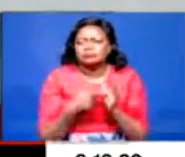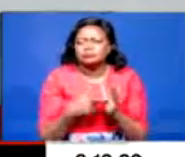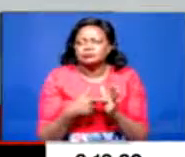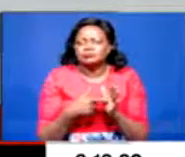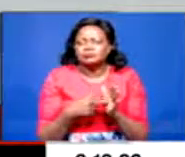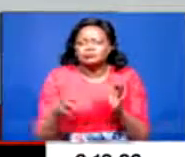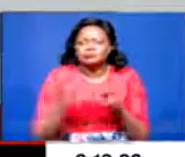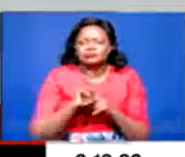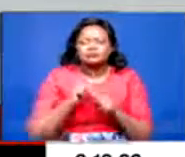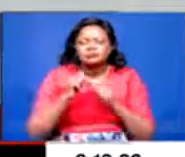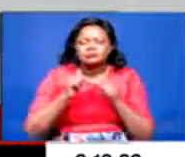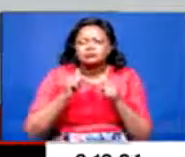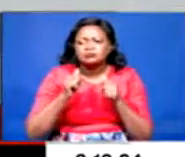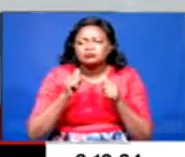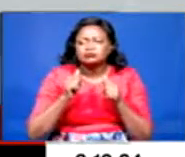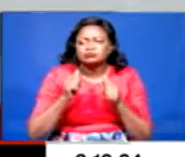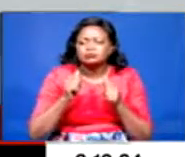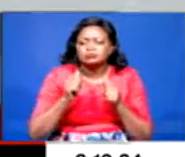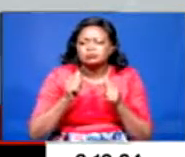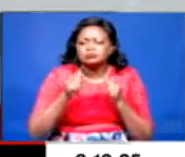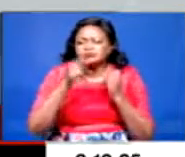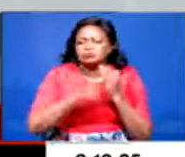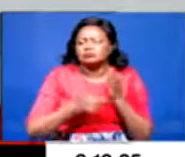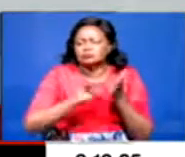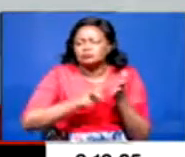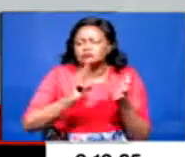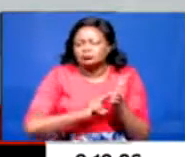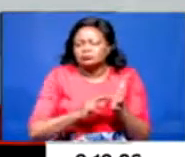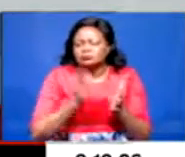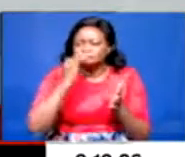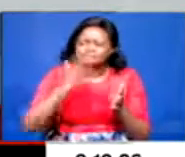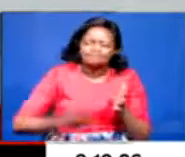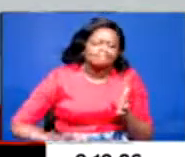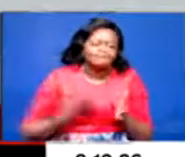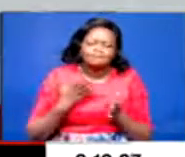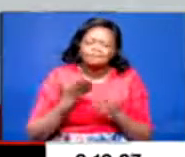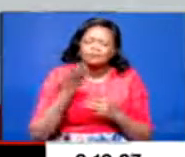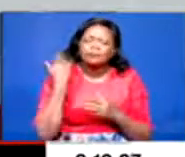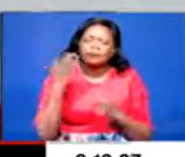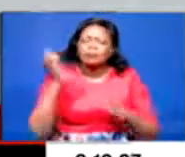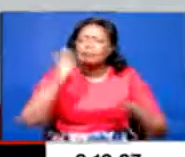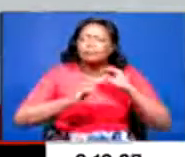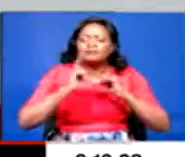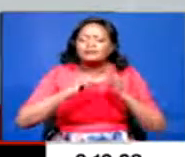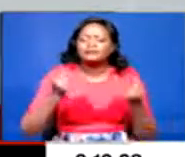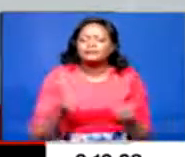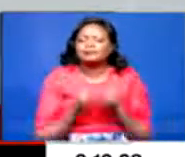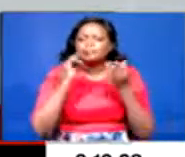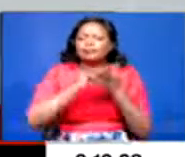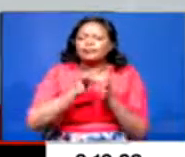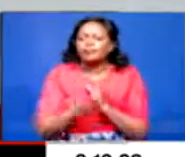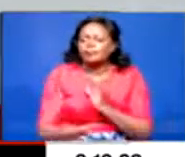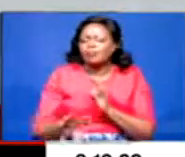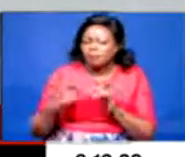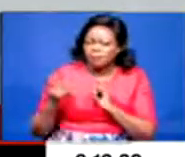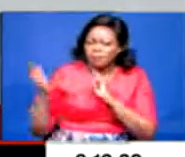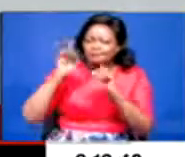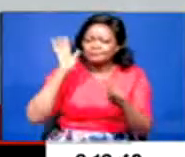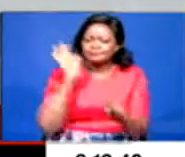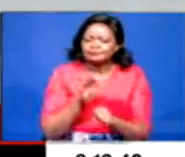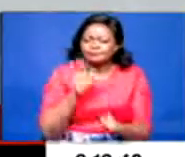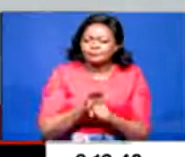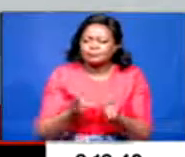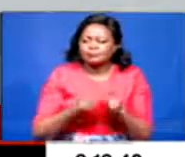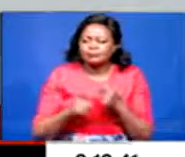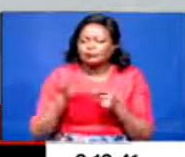register, why it's very jittery. Yeah? It's because in previous elections, what happens is, in the morning, people come very many, and then you do a